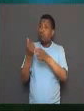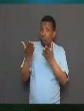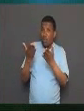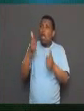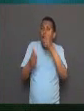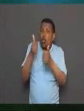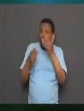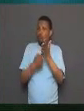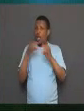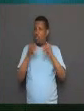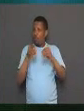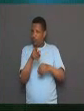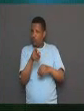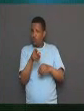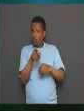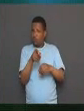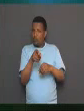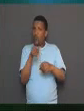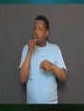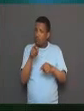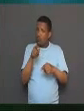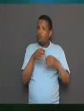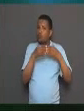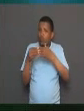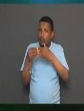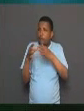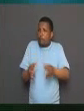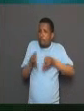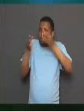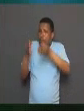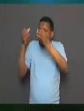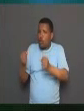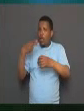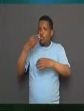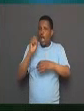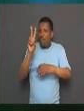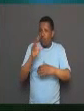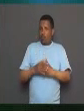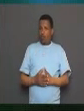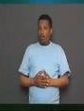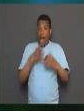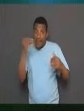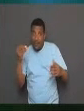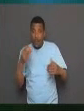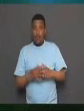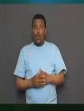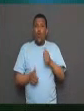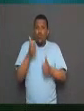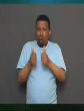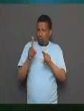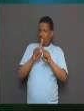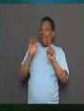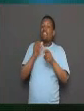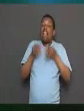Which of these activities can lead to the transmission of HIV and which